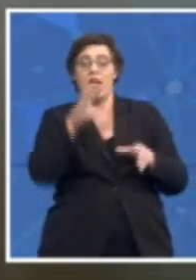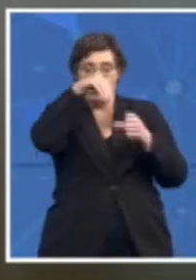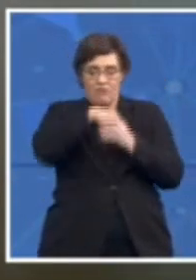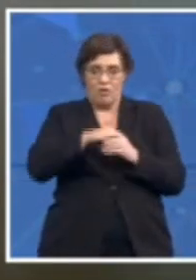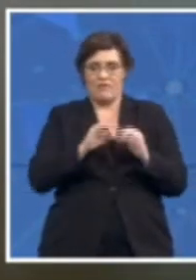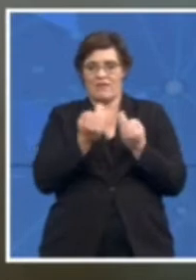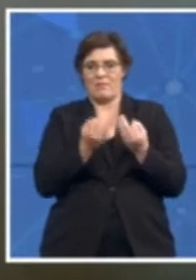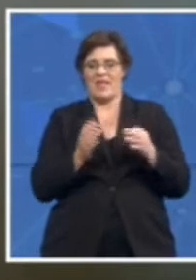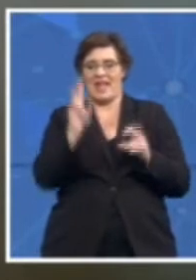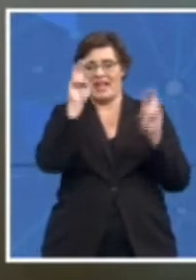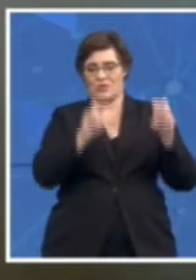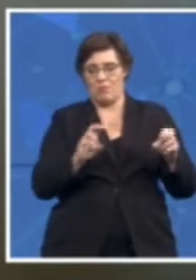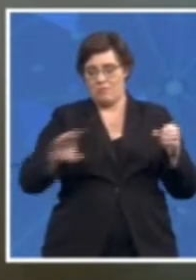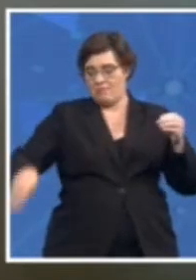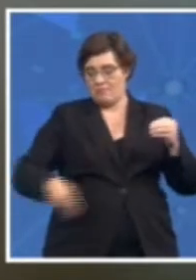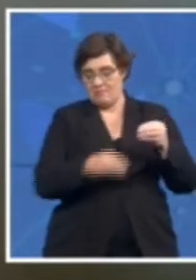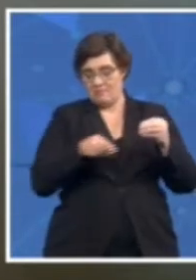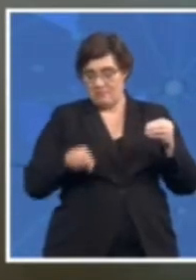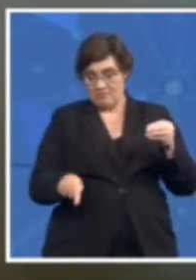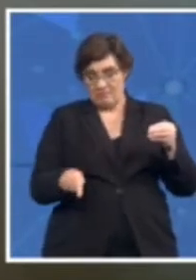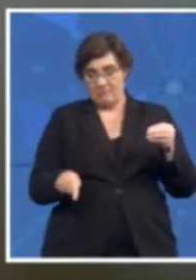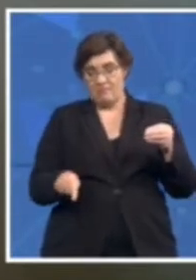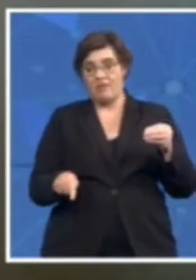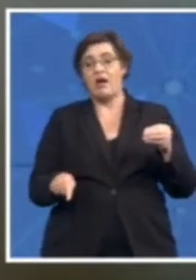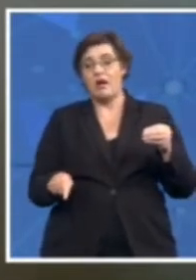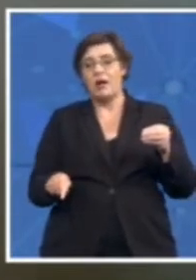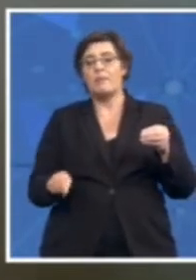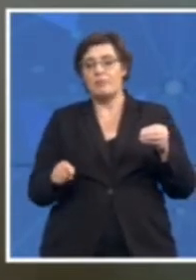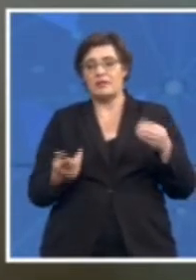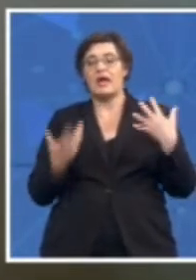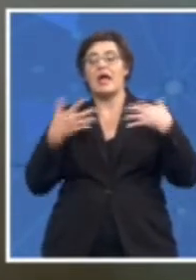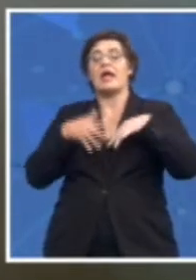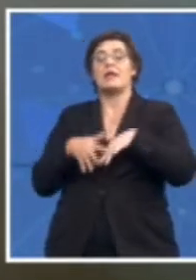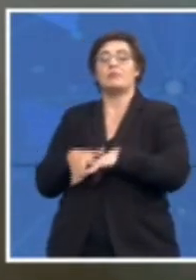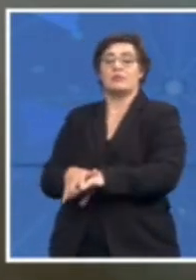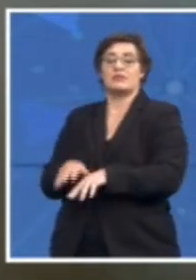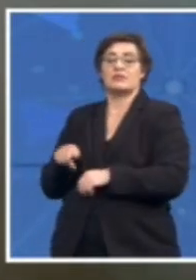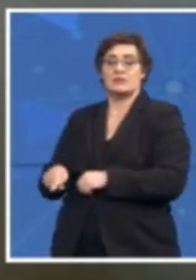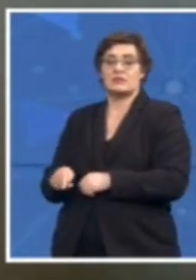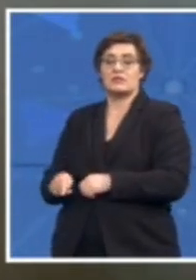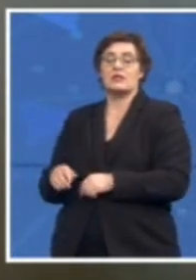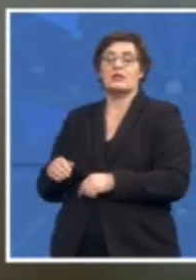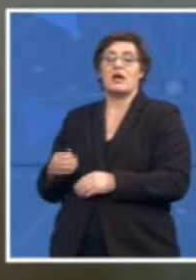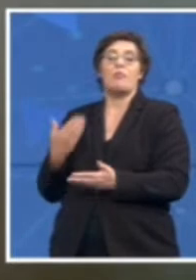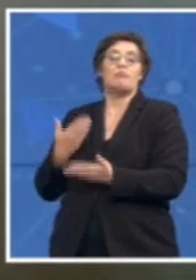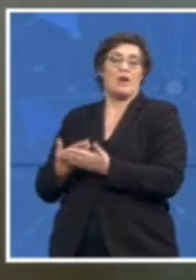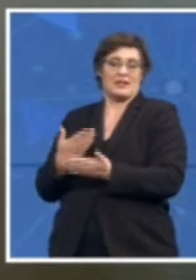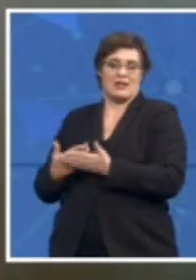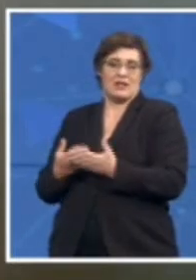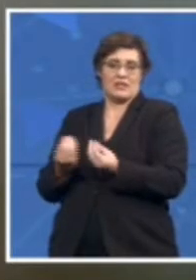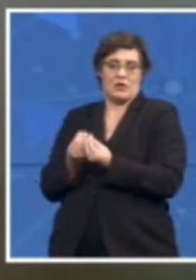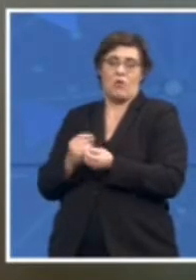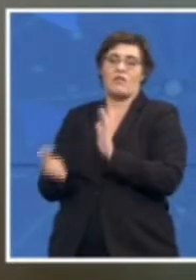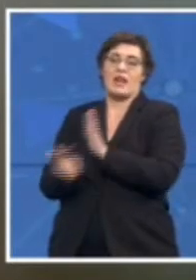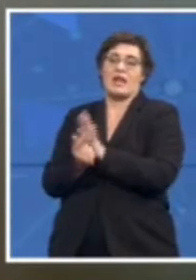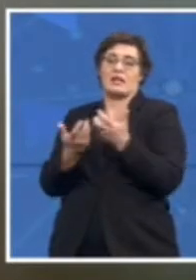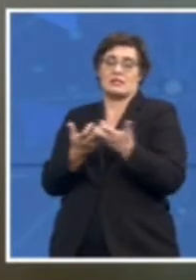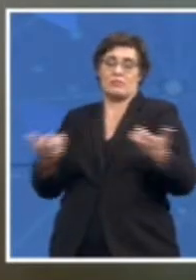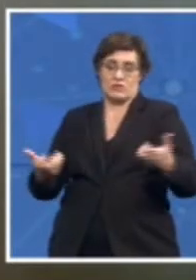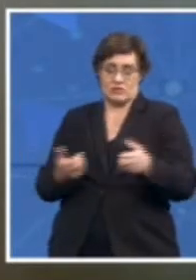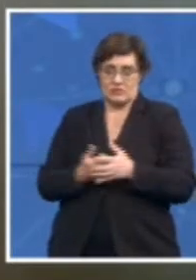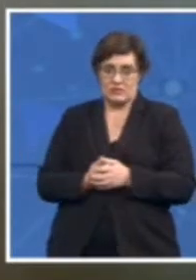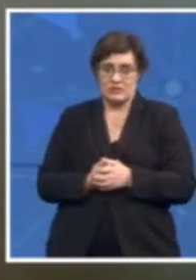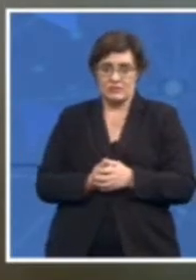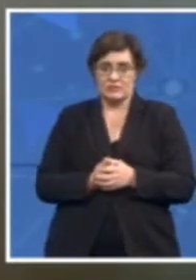to start implementing the practical elements of legal separation. So done a long